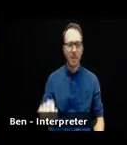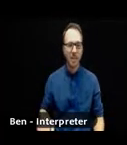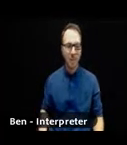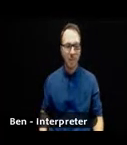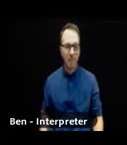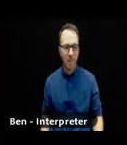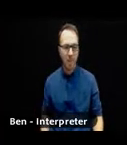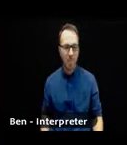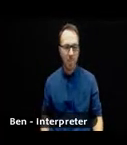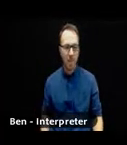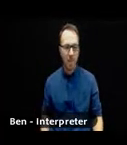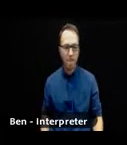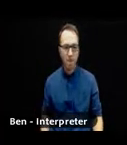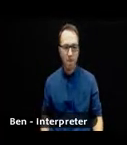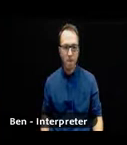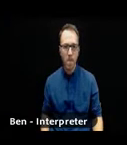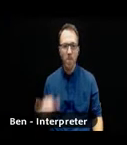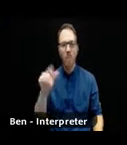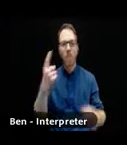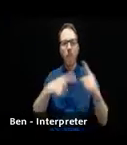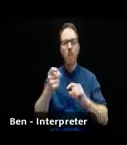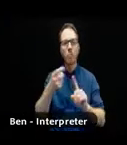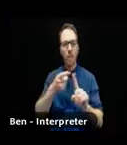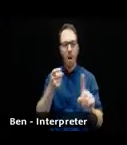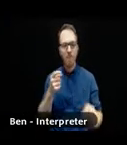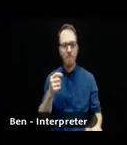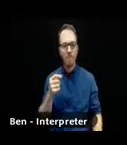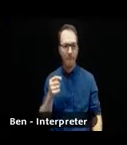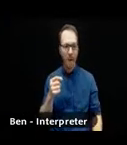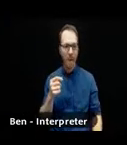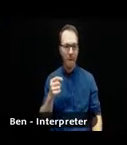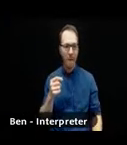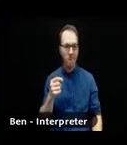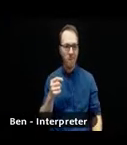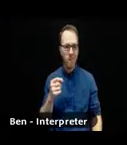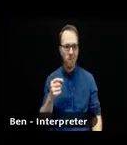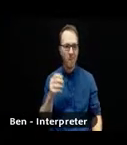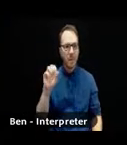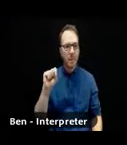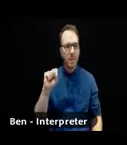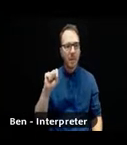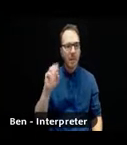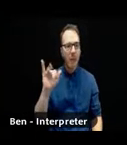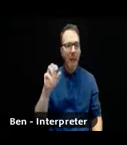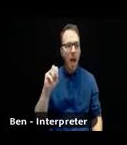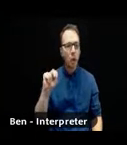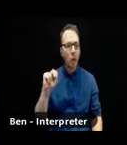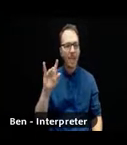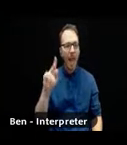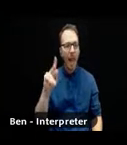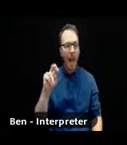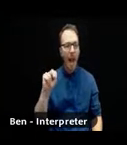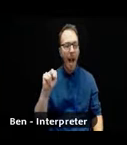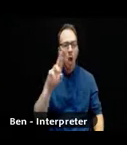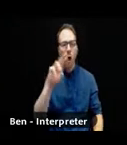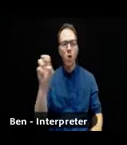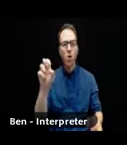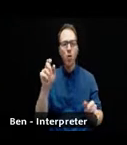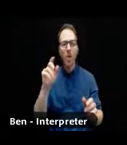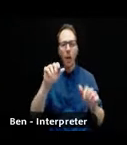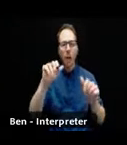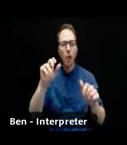So this comes from Tabashnik and Klein's reasoned approach, reshaping sex offender policy